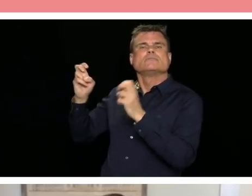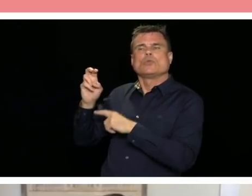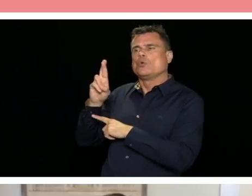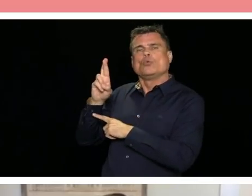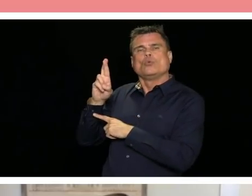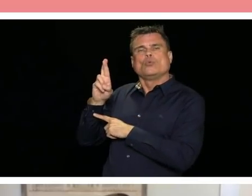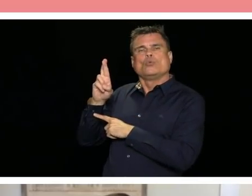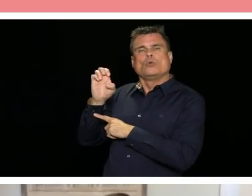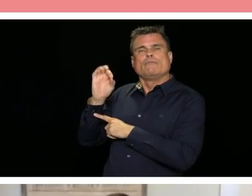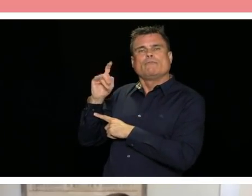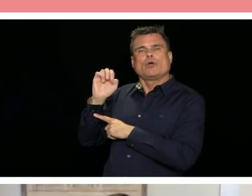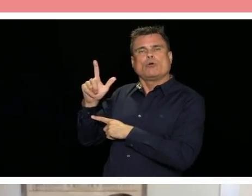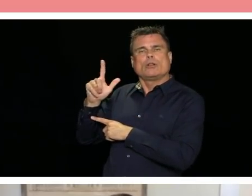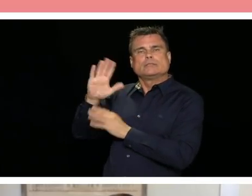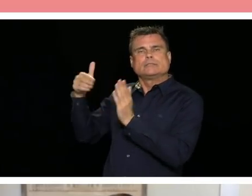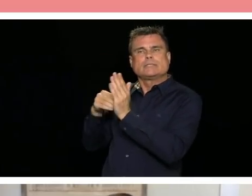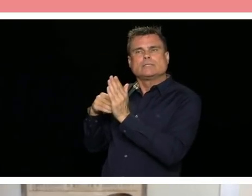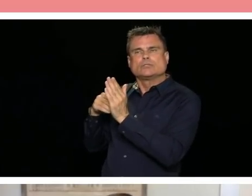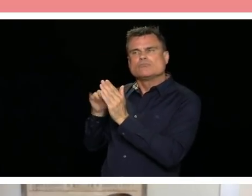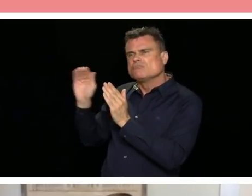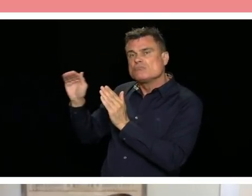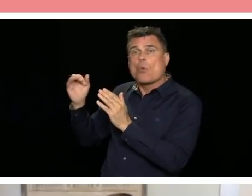is